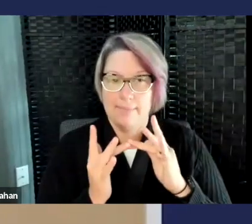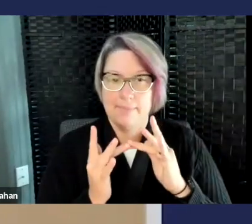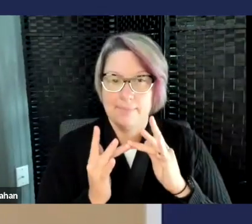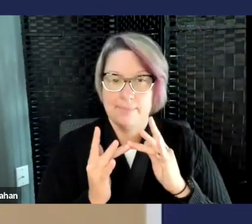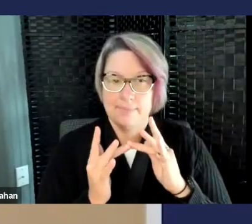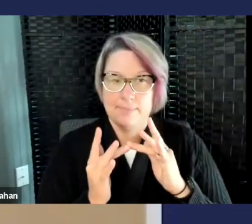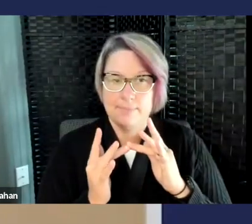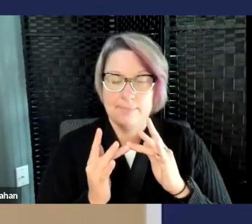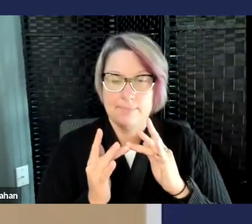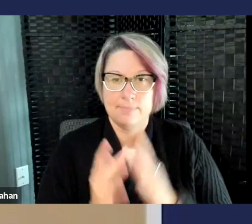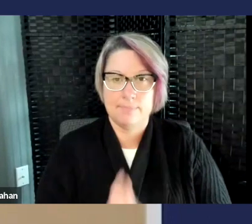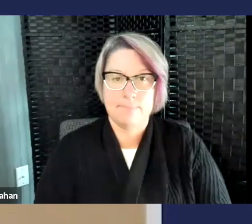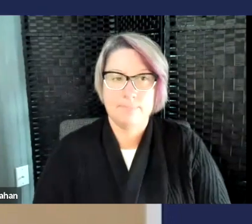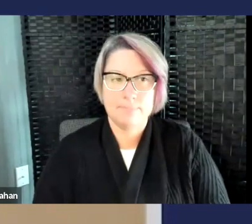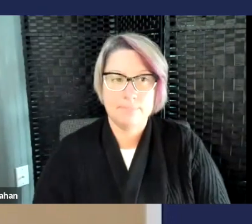Okay.